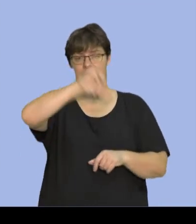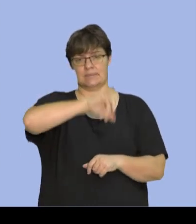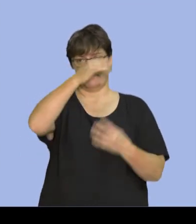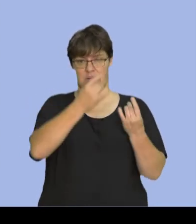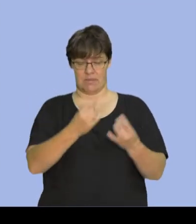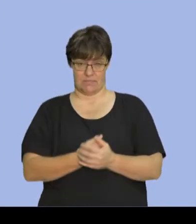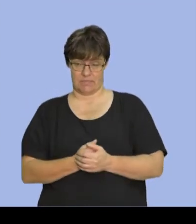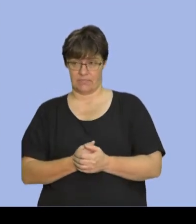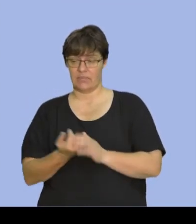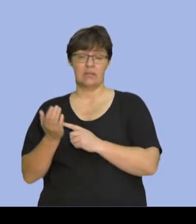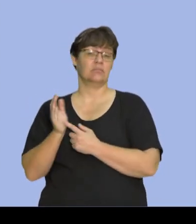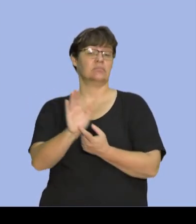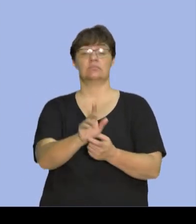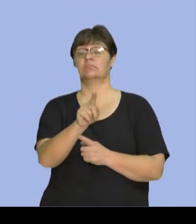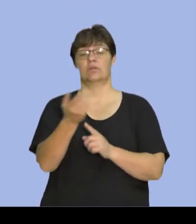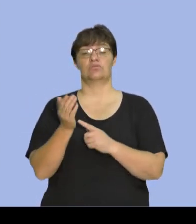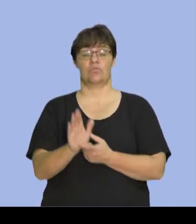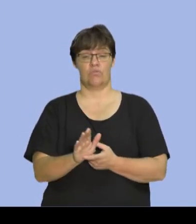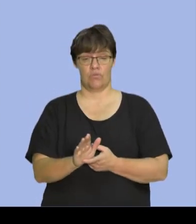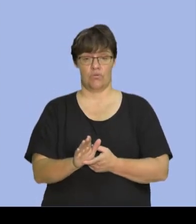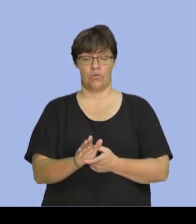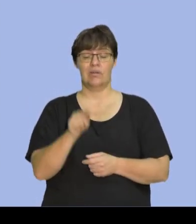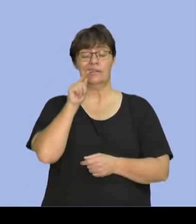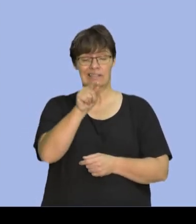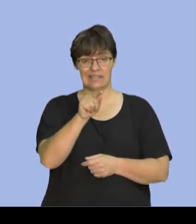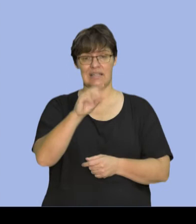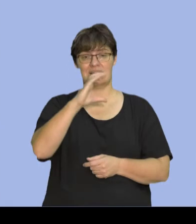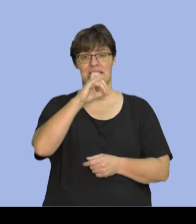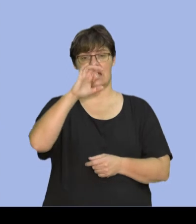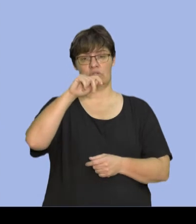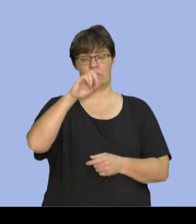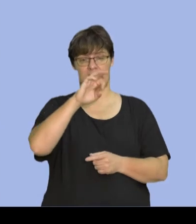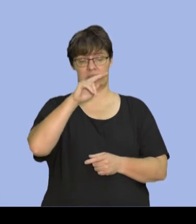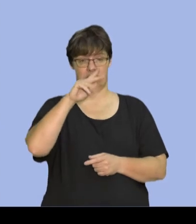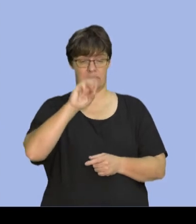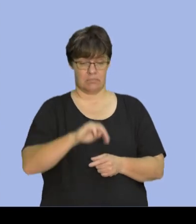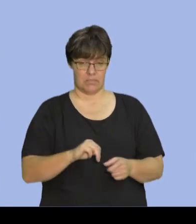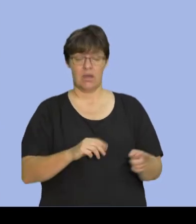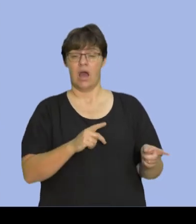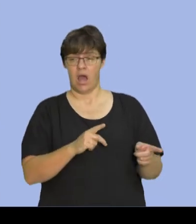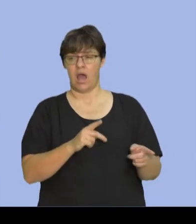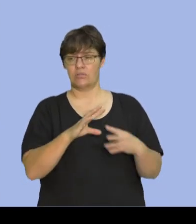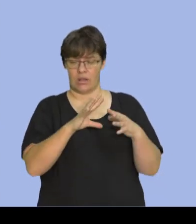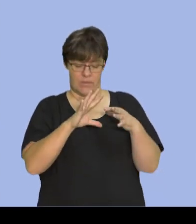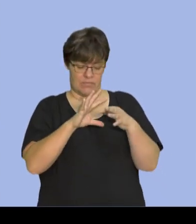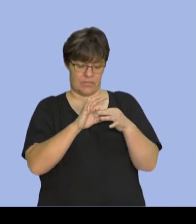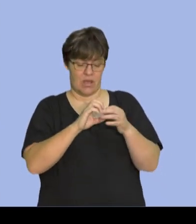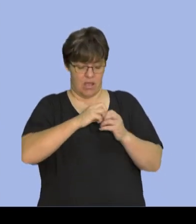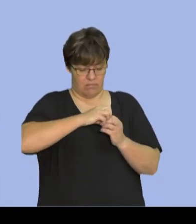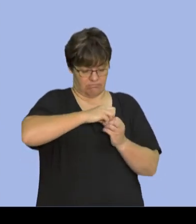So this image essentially shows you how the cytoplasm starts pinching away from the